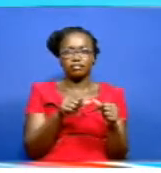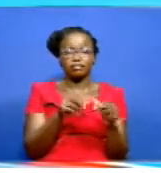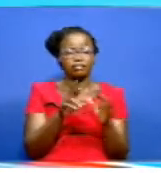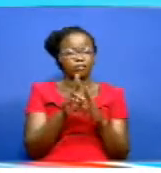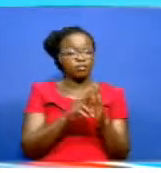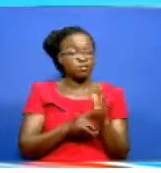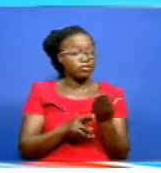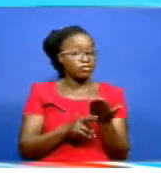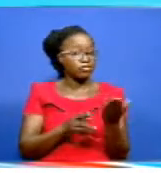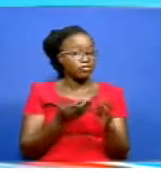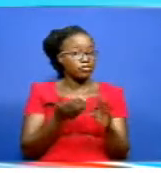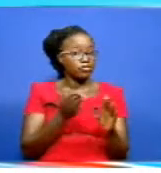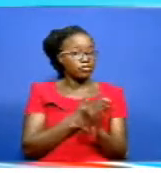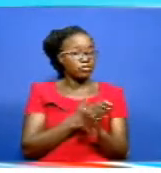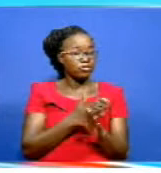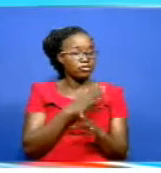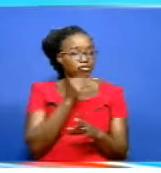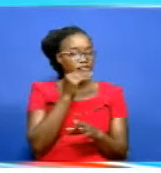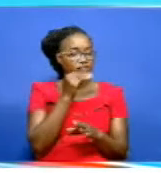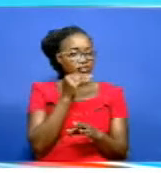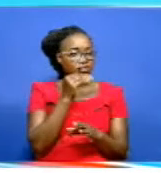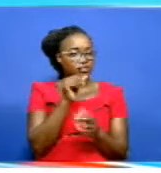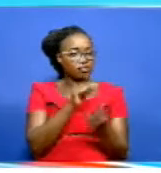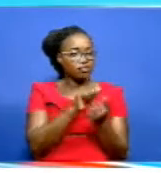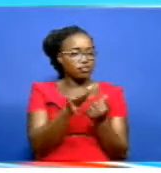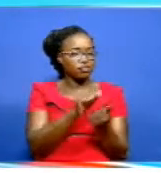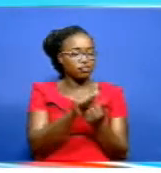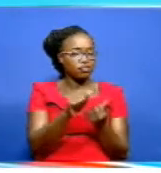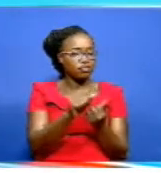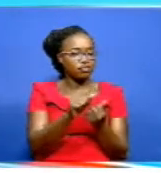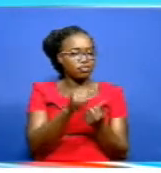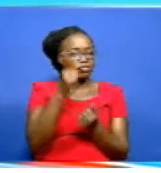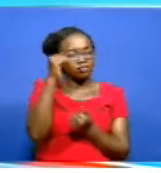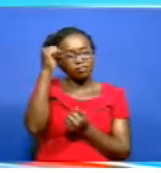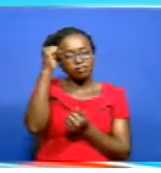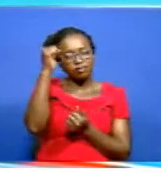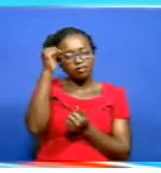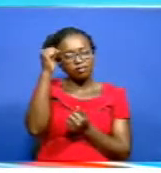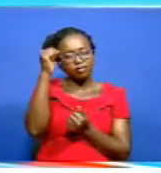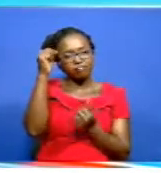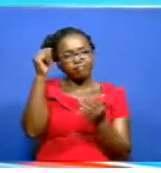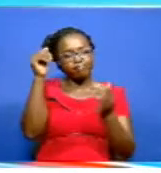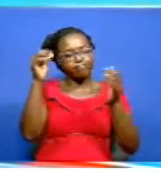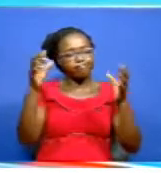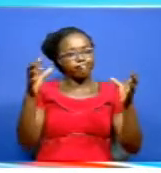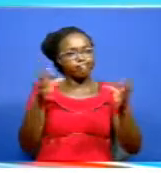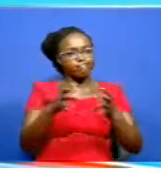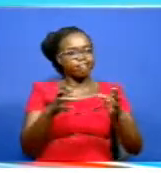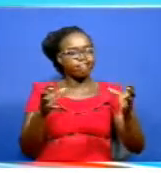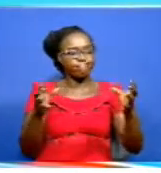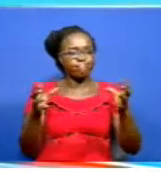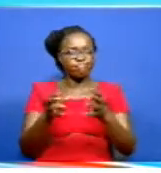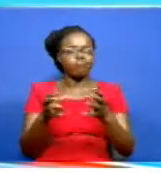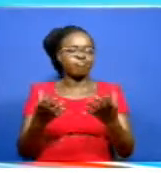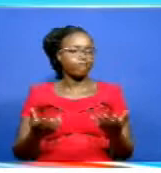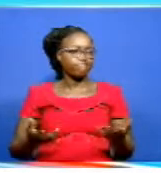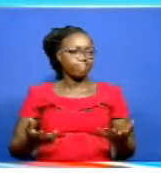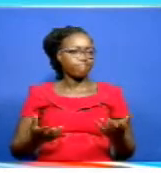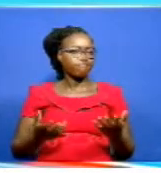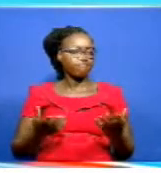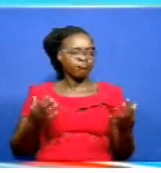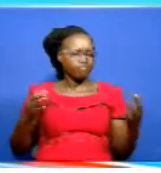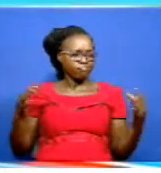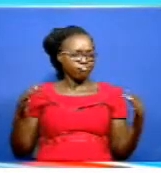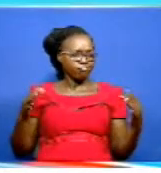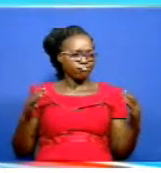we saw before he spoke on Friday, we saw political rallies, we saw gatherings,